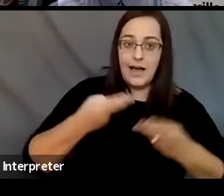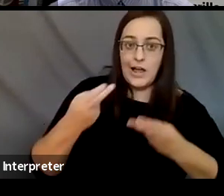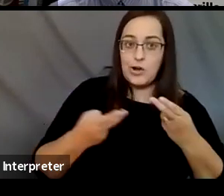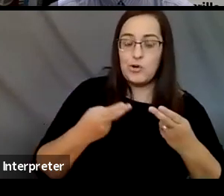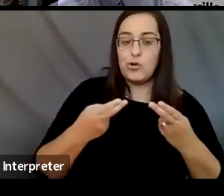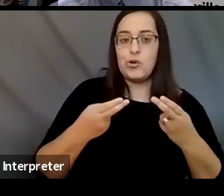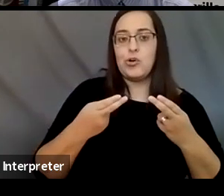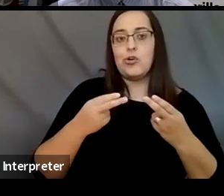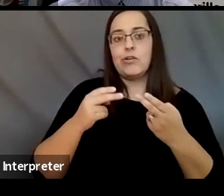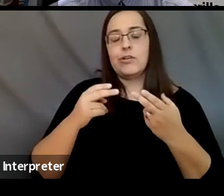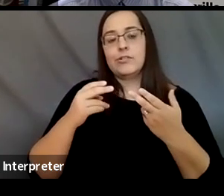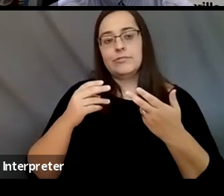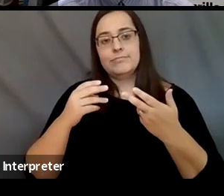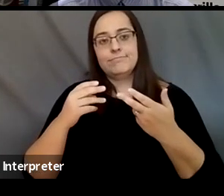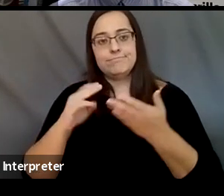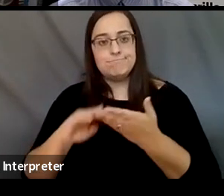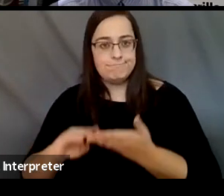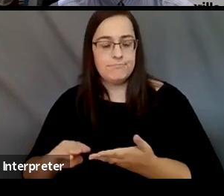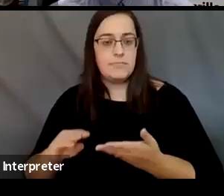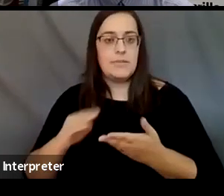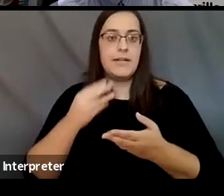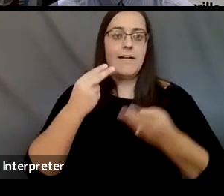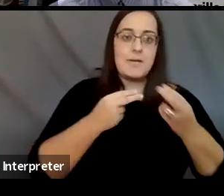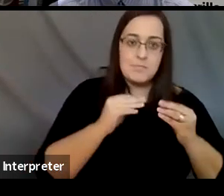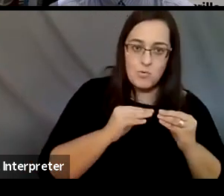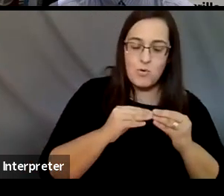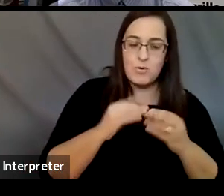we need. And so we'll always be looking at that.